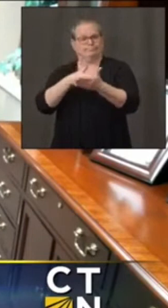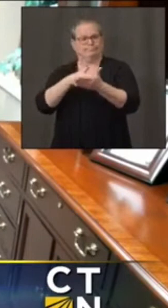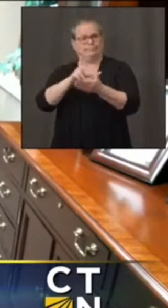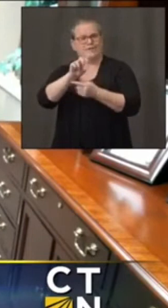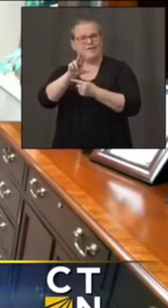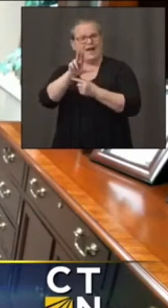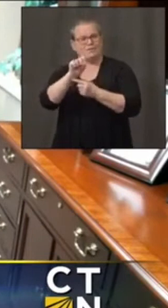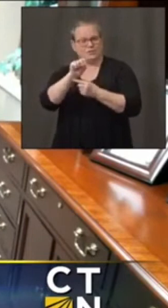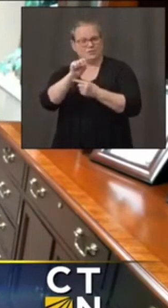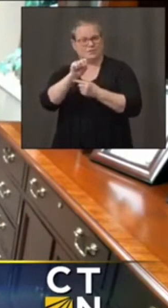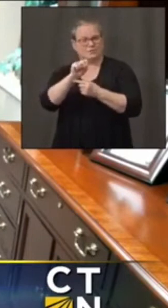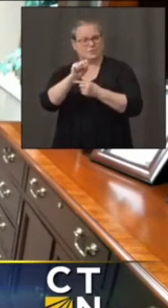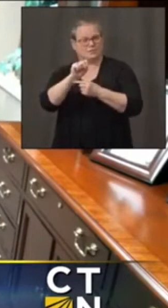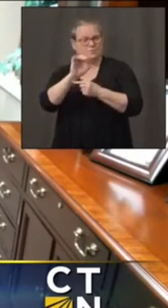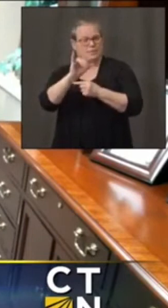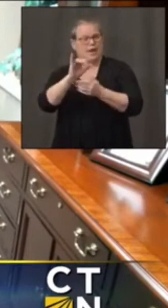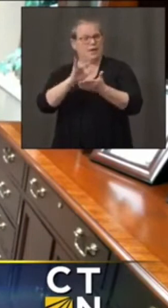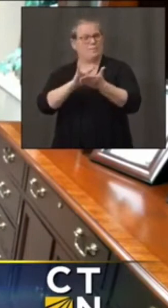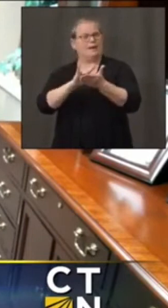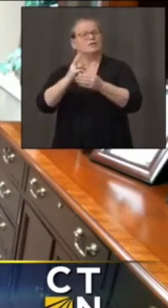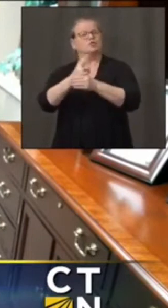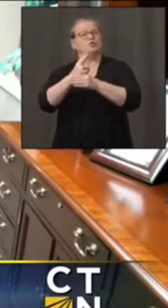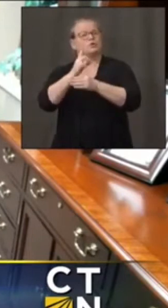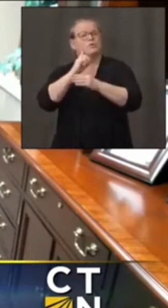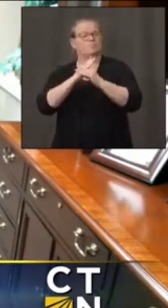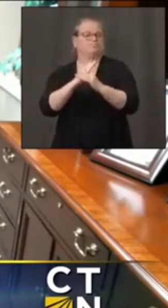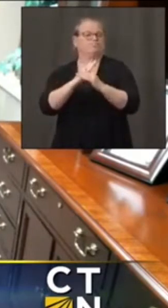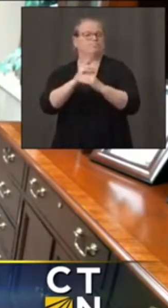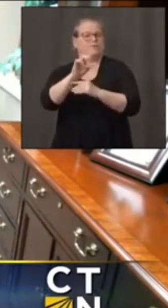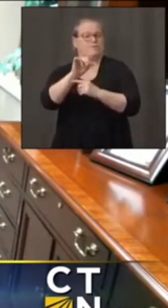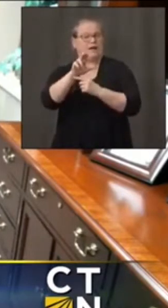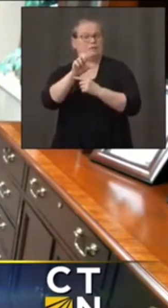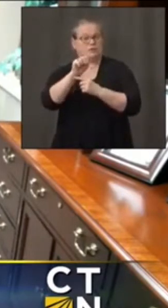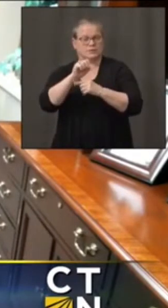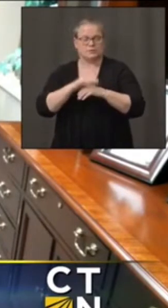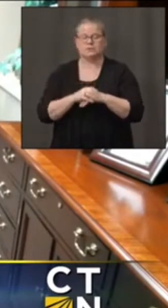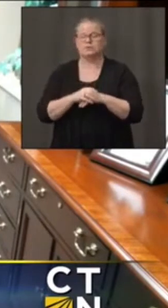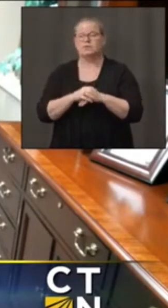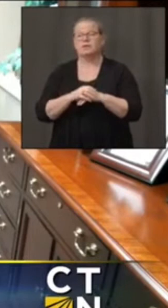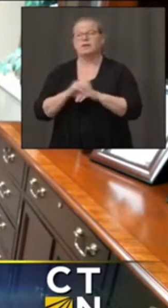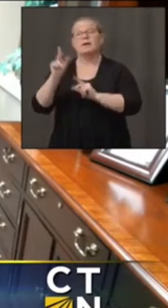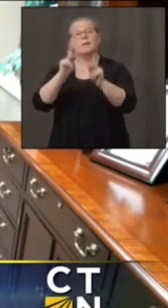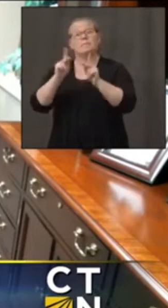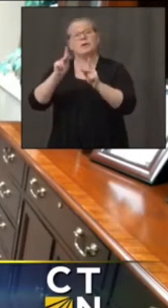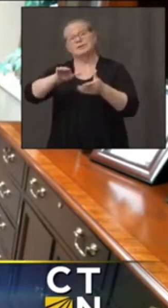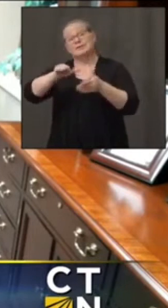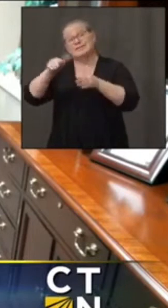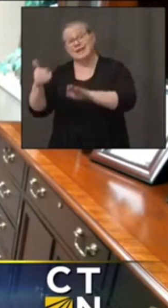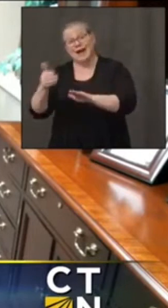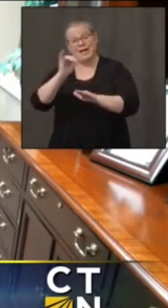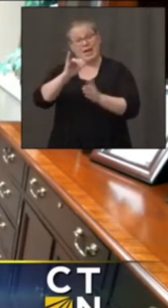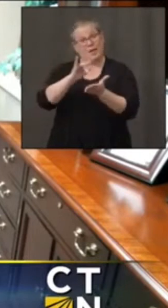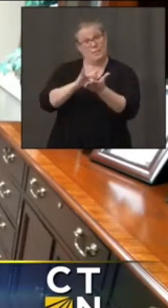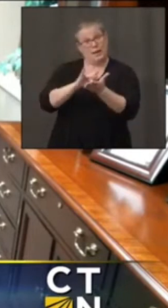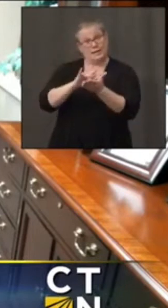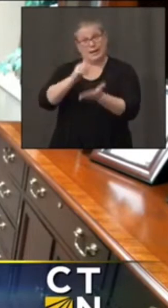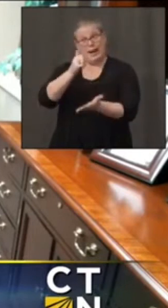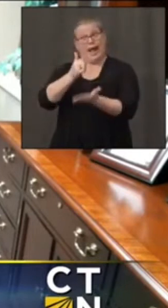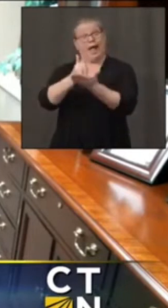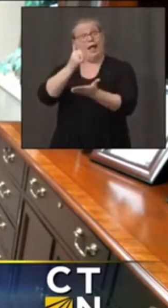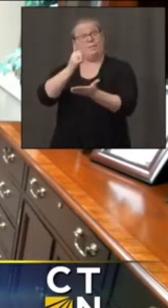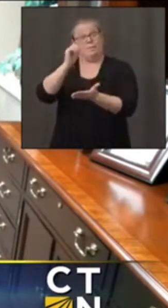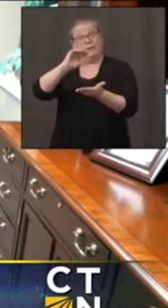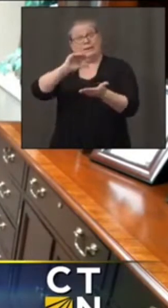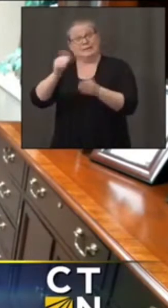demonstrably shown to reduce mortality, the data suggests that it does